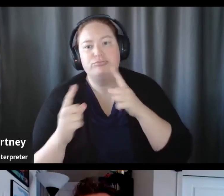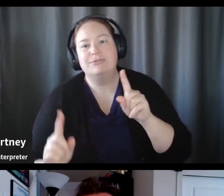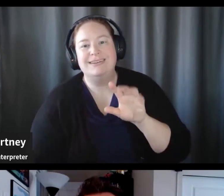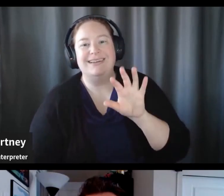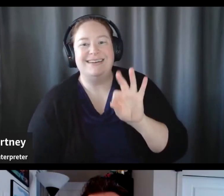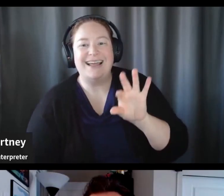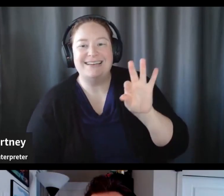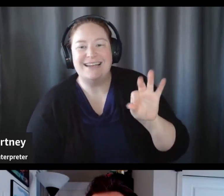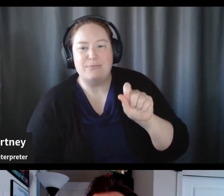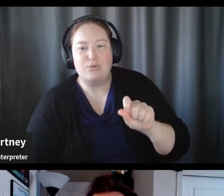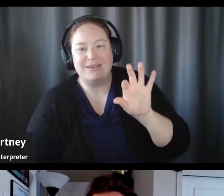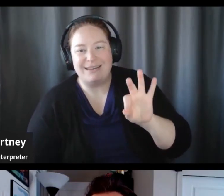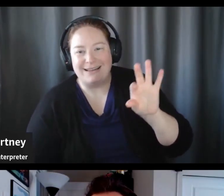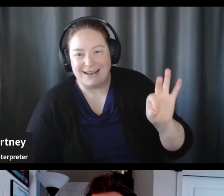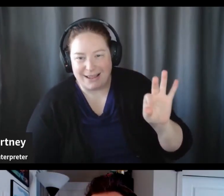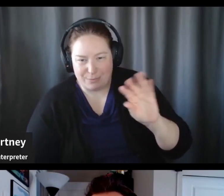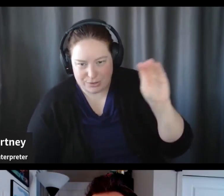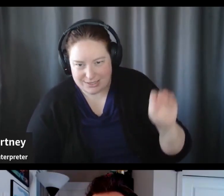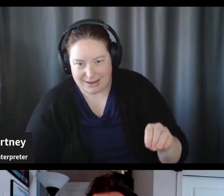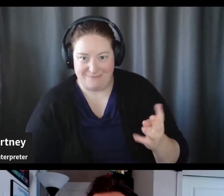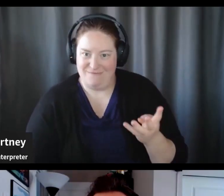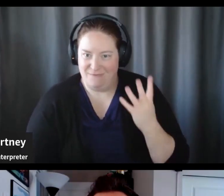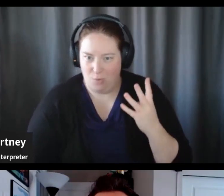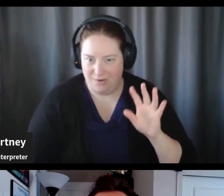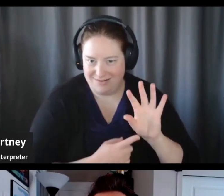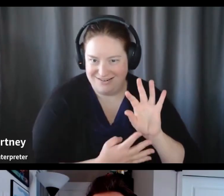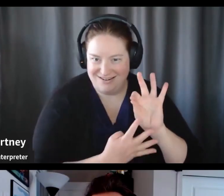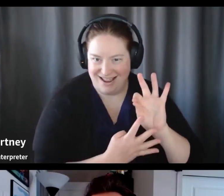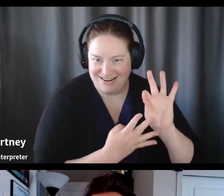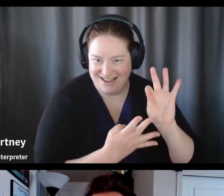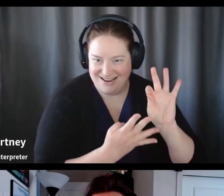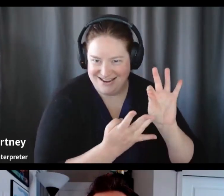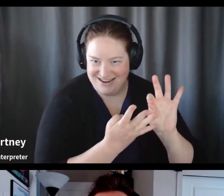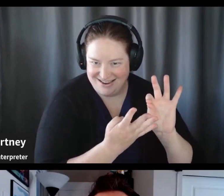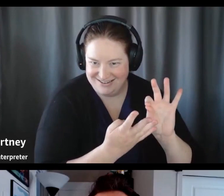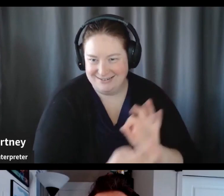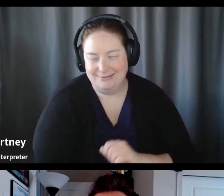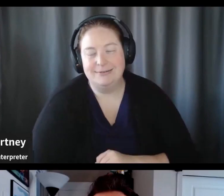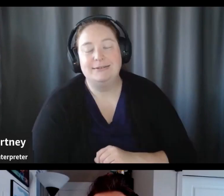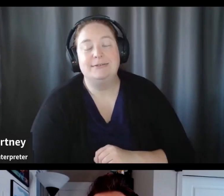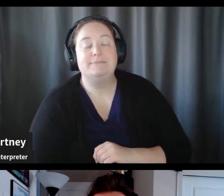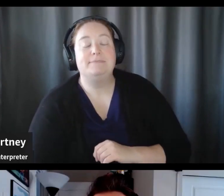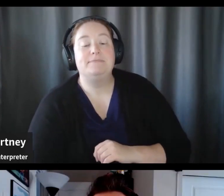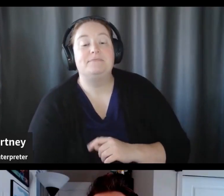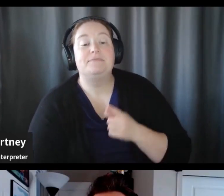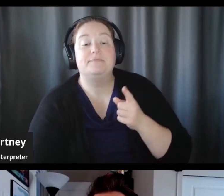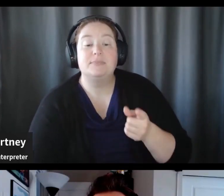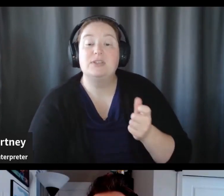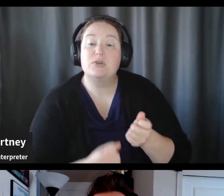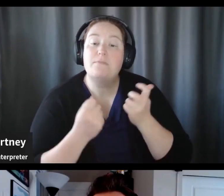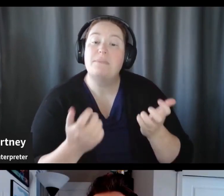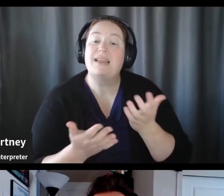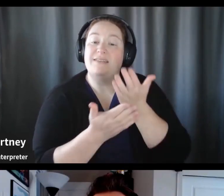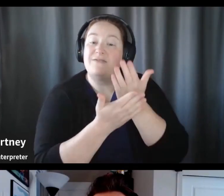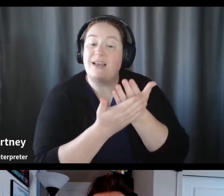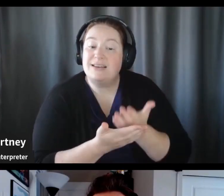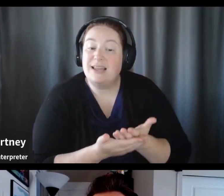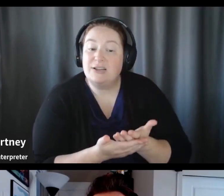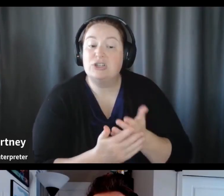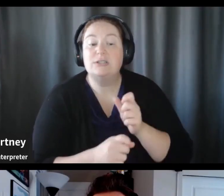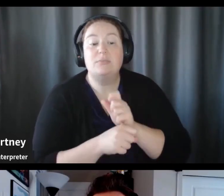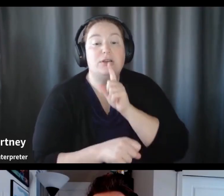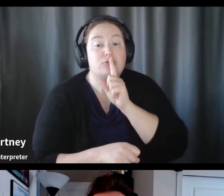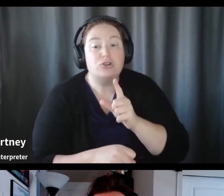nines, right? So we baked it into the solution itself, right? So a lot of these validations, ensuring that you have the